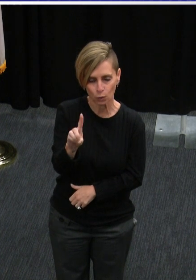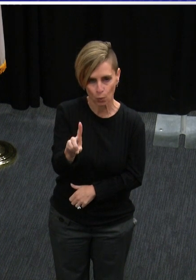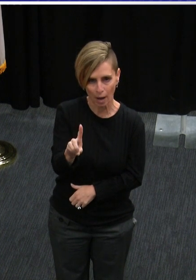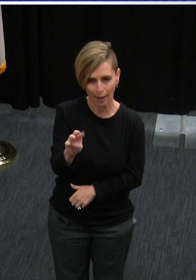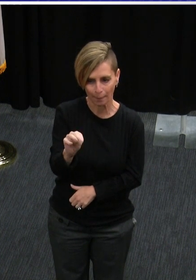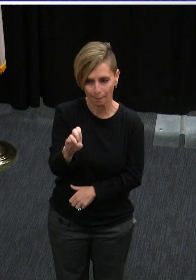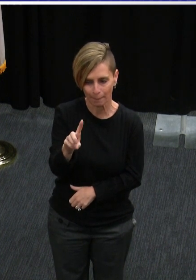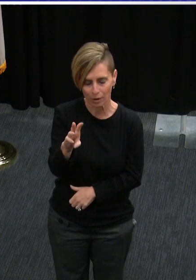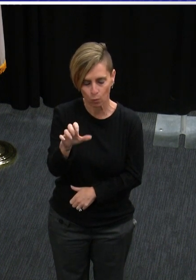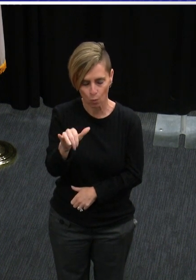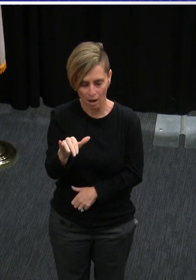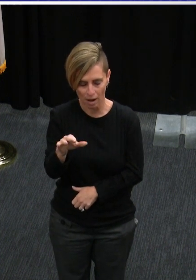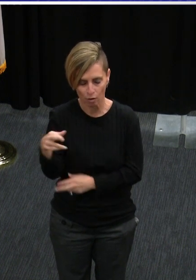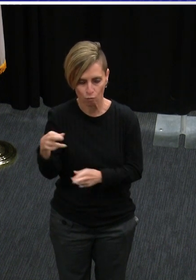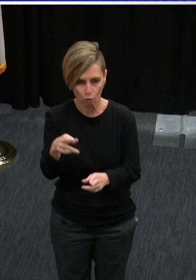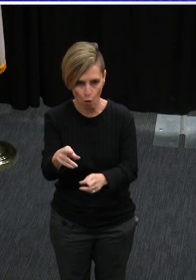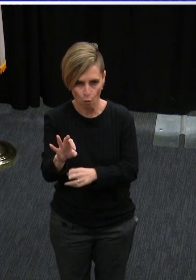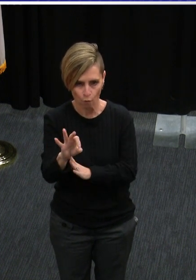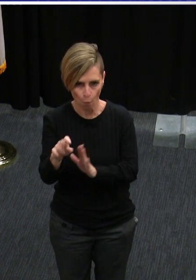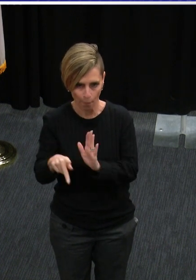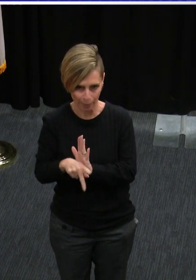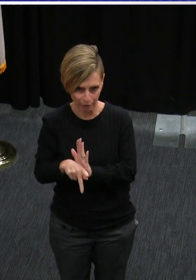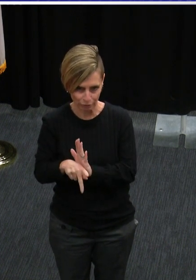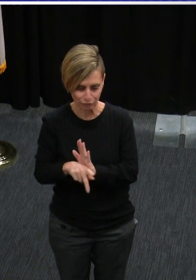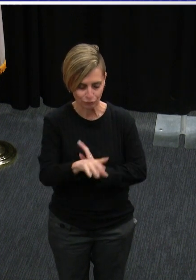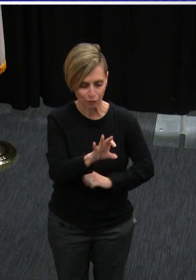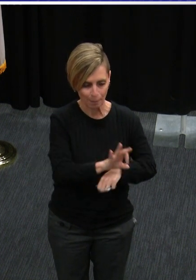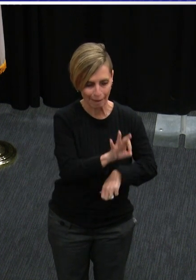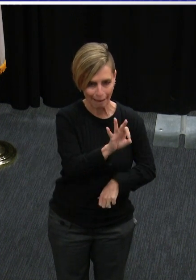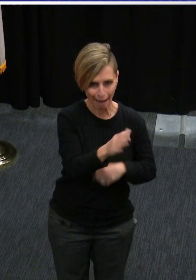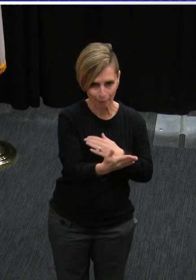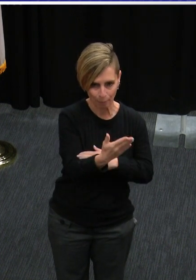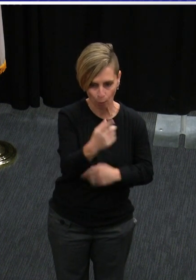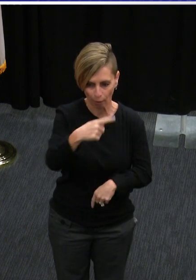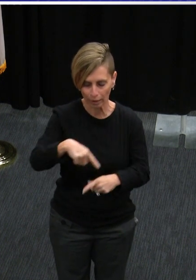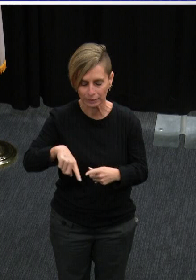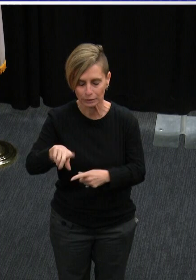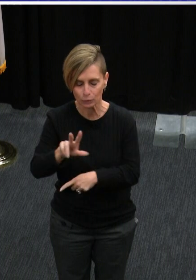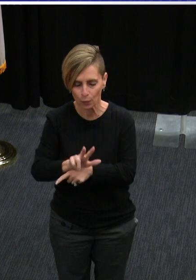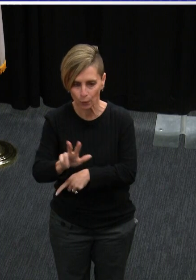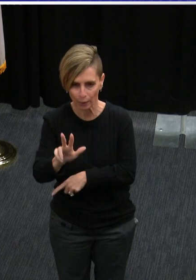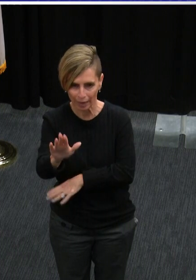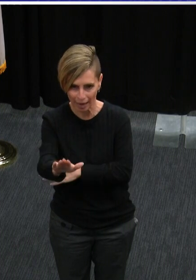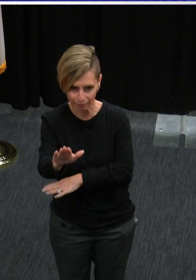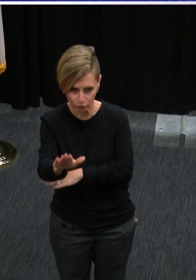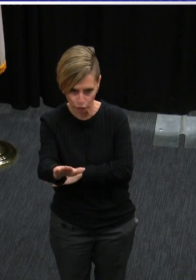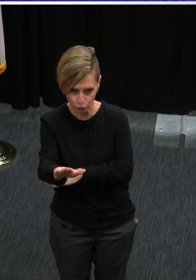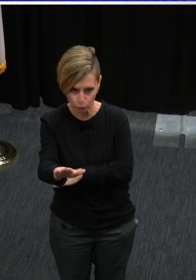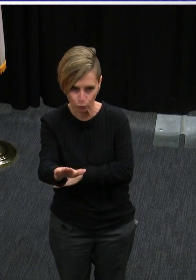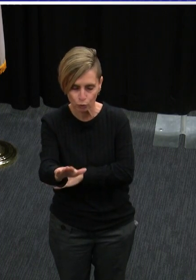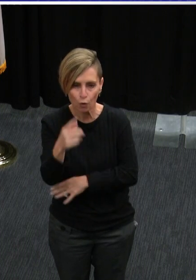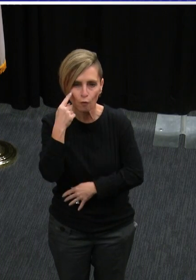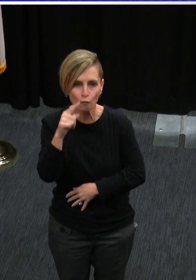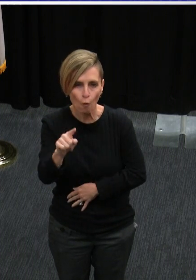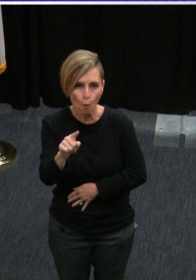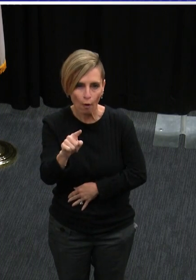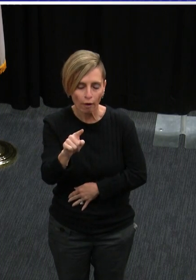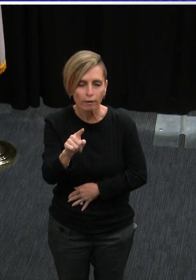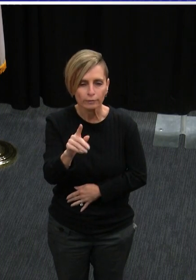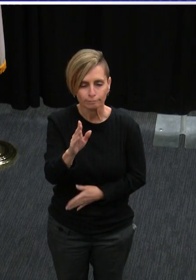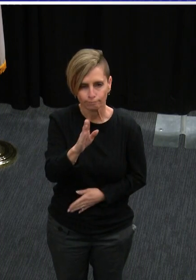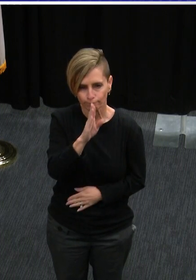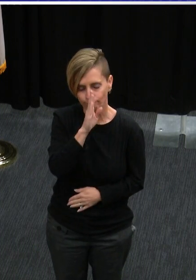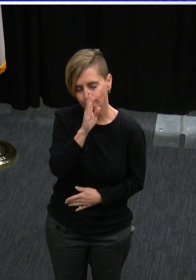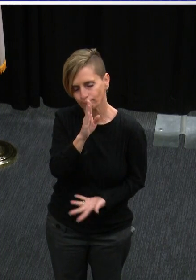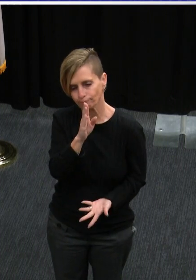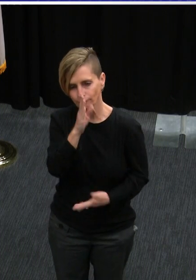in Fort Pierce. That's from 9 a.m. to 3 p.m. Now, we have sent out news releases last week about it, but again, it's a